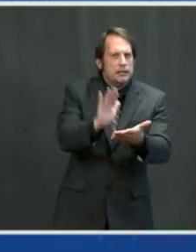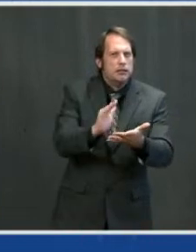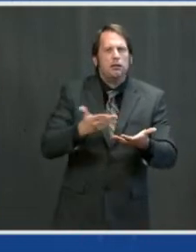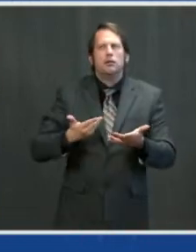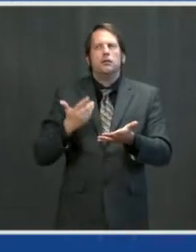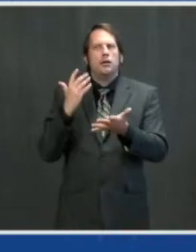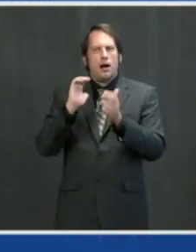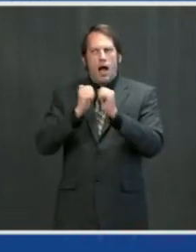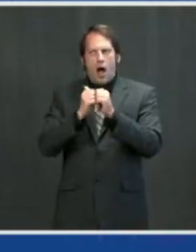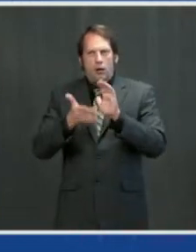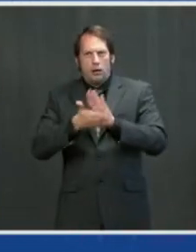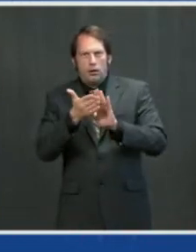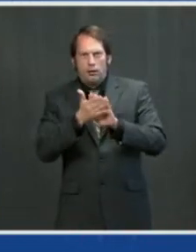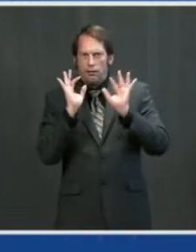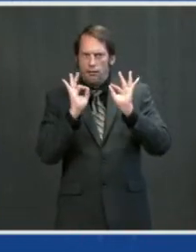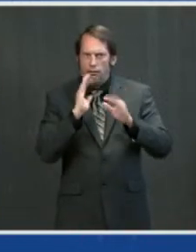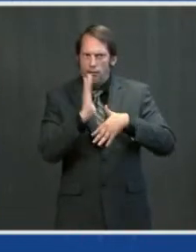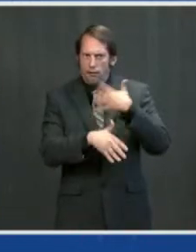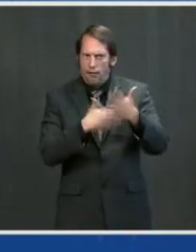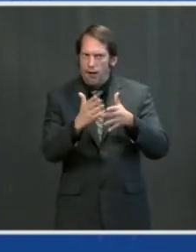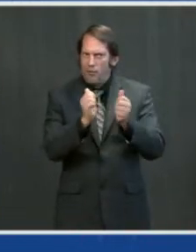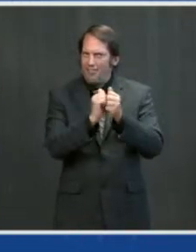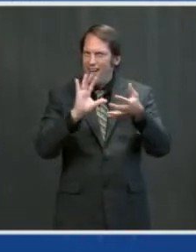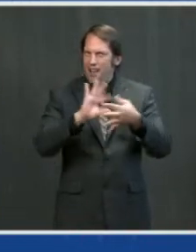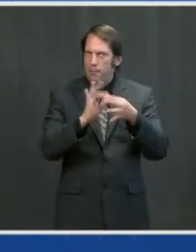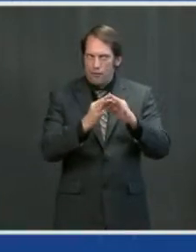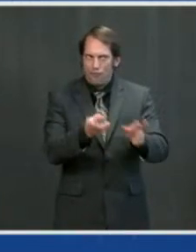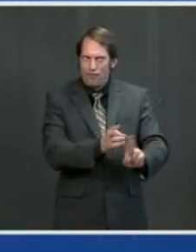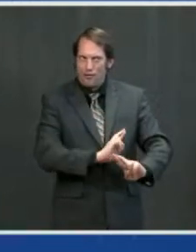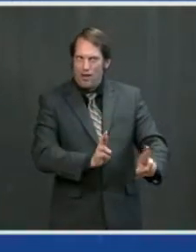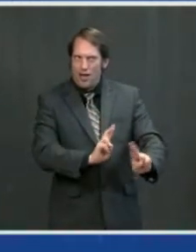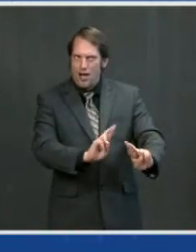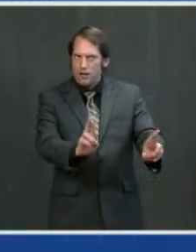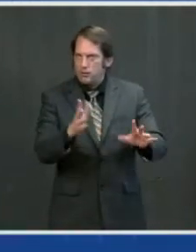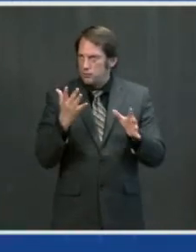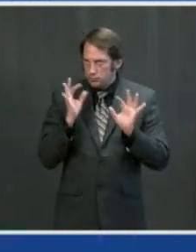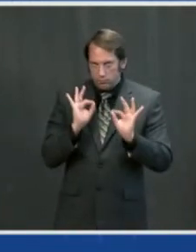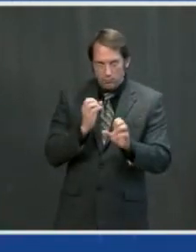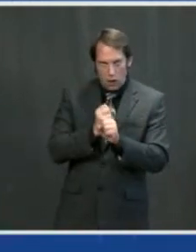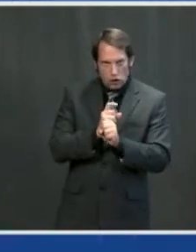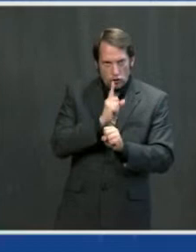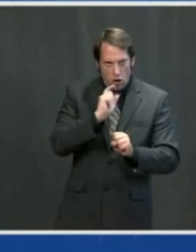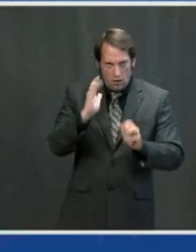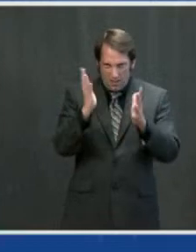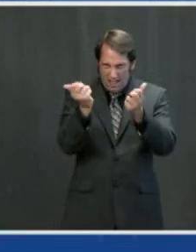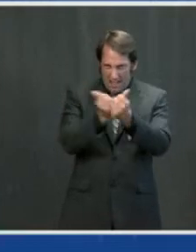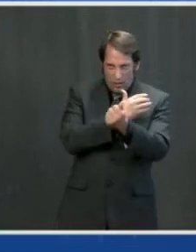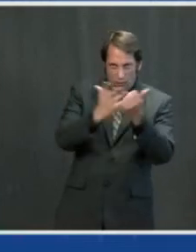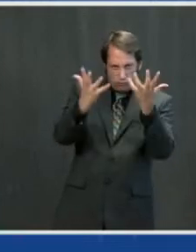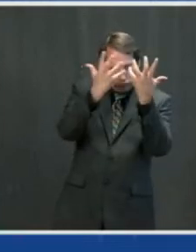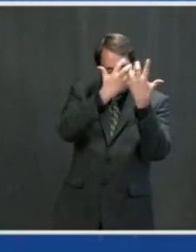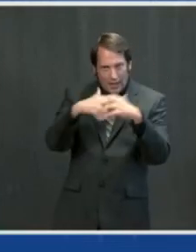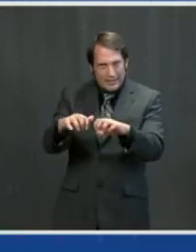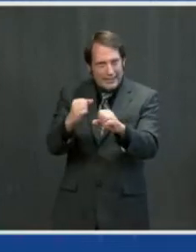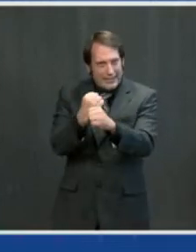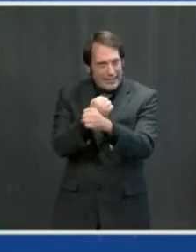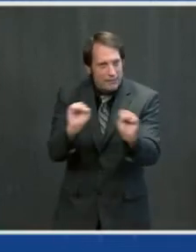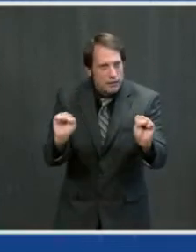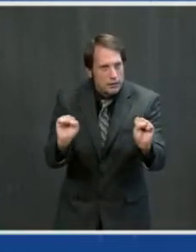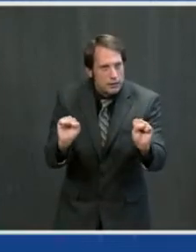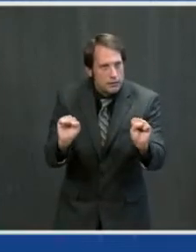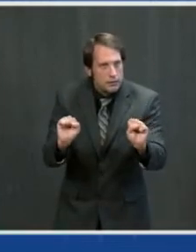do our utmost in our preparation. Freedom, democracy, human rights, rule of